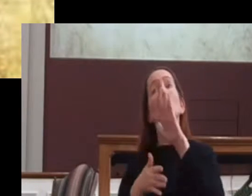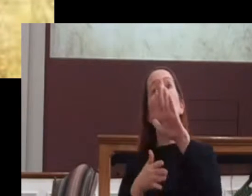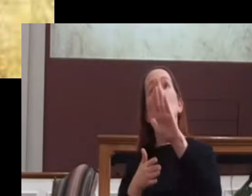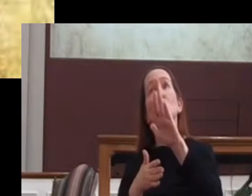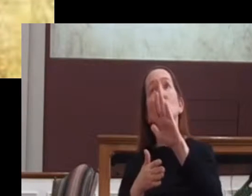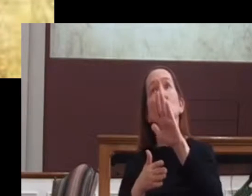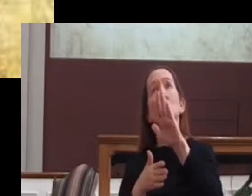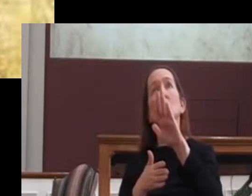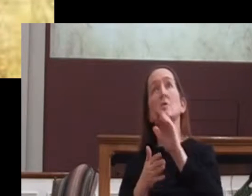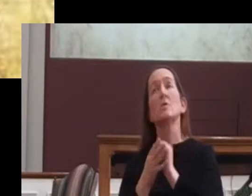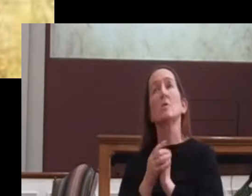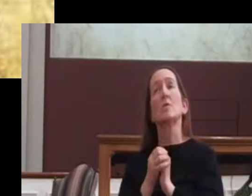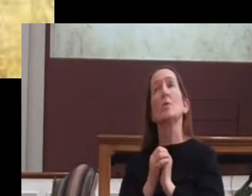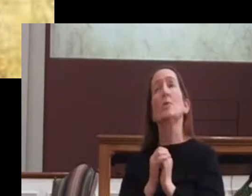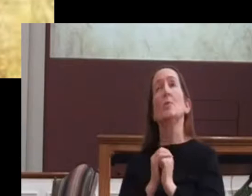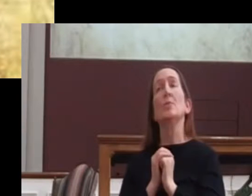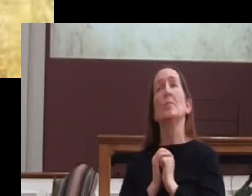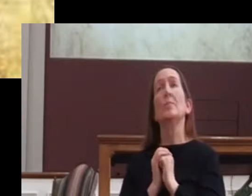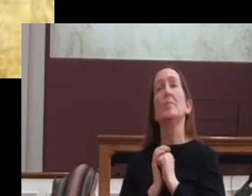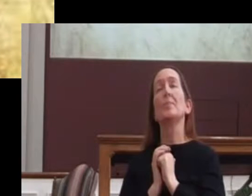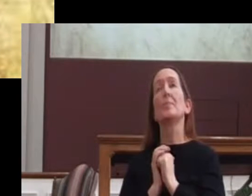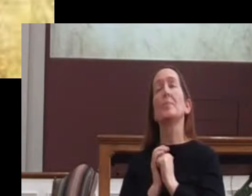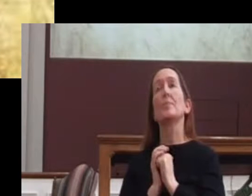You have a right to what is yours.